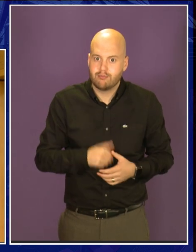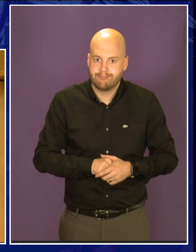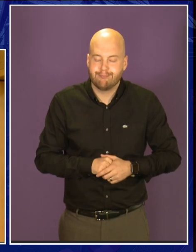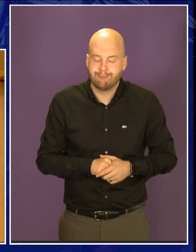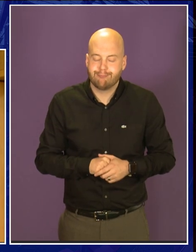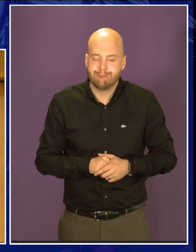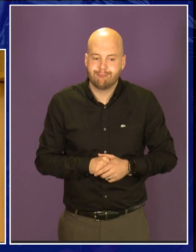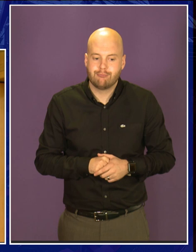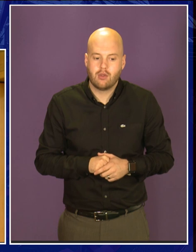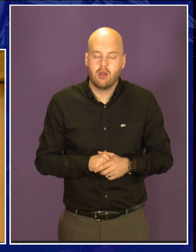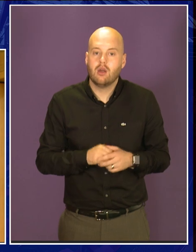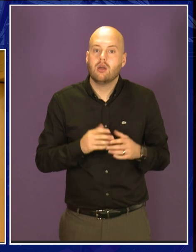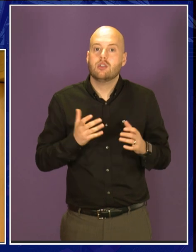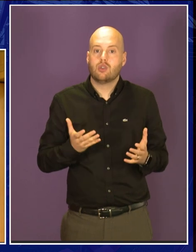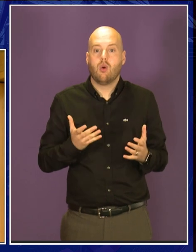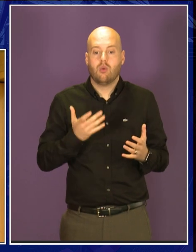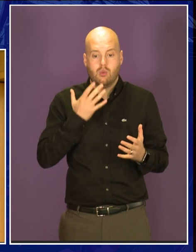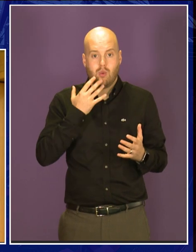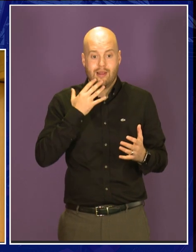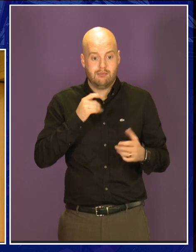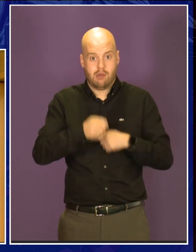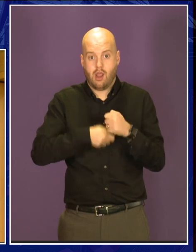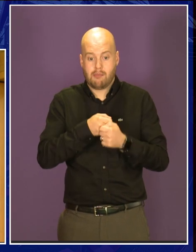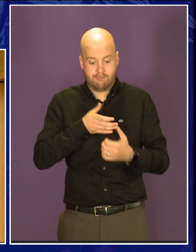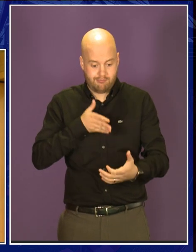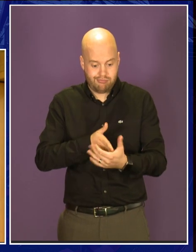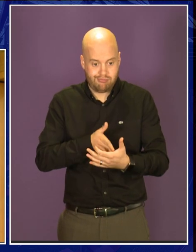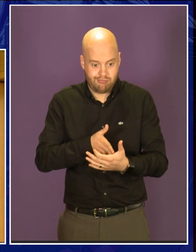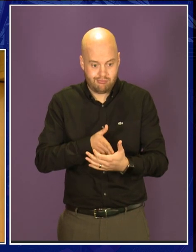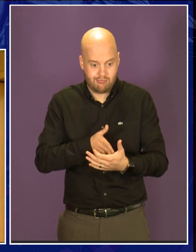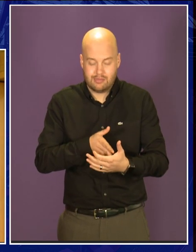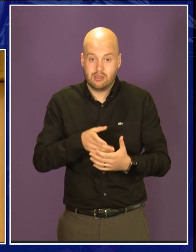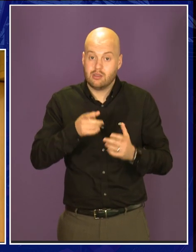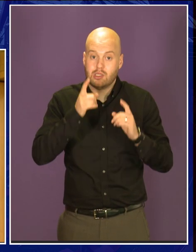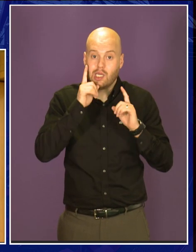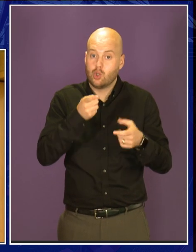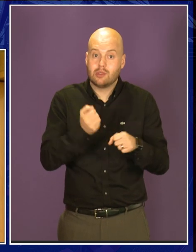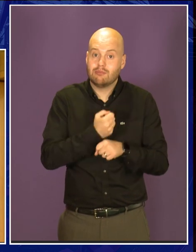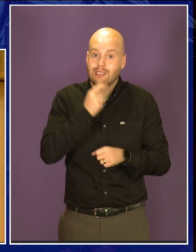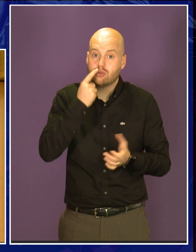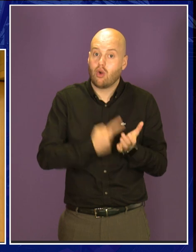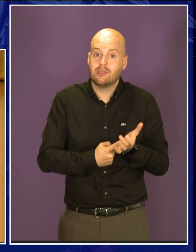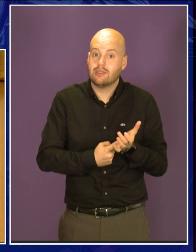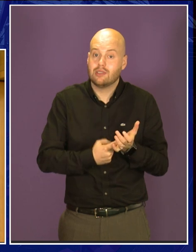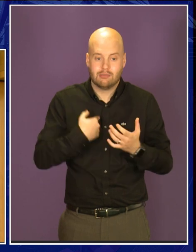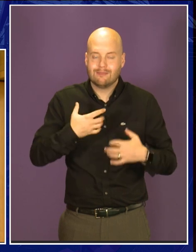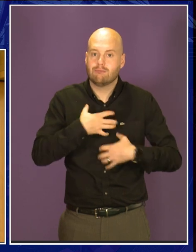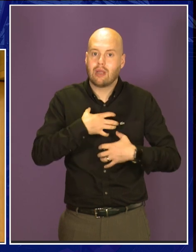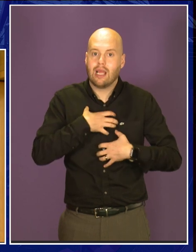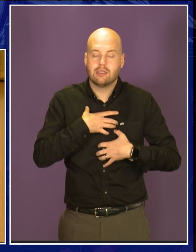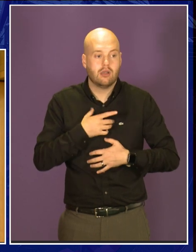crossroads, I couldn't make a choice, and I was afraid if I make a choice and then we die, I'll put people in